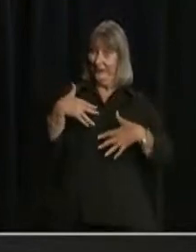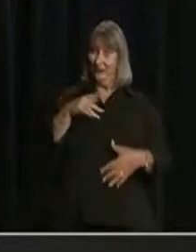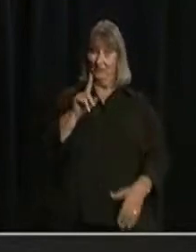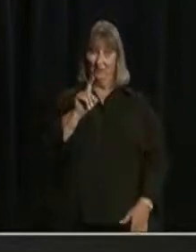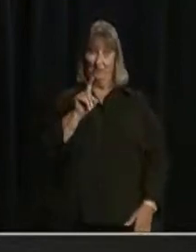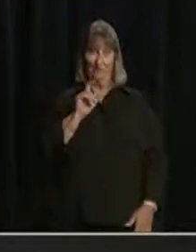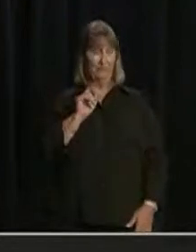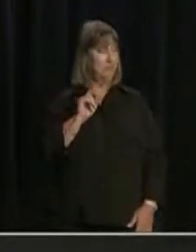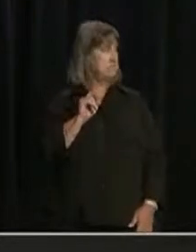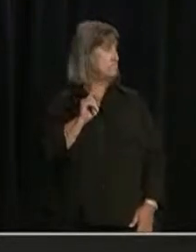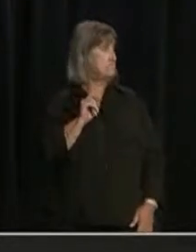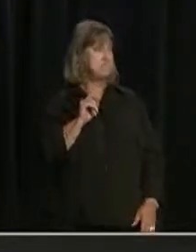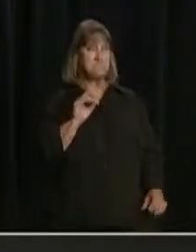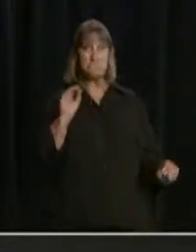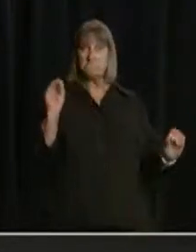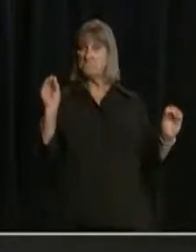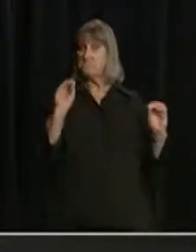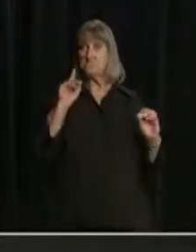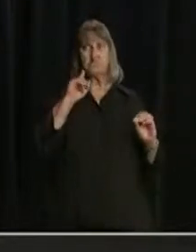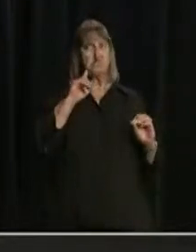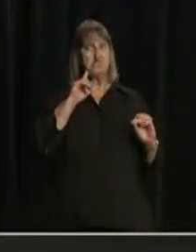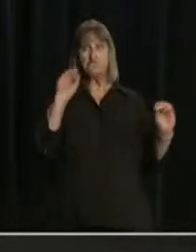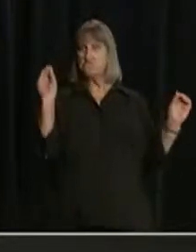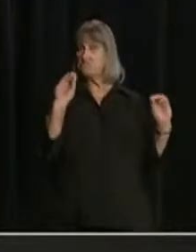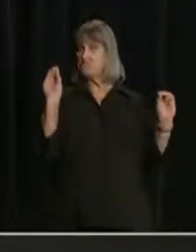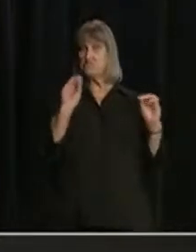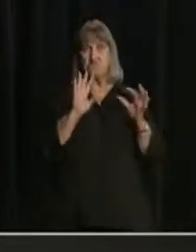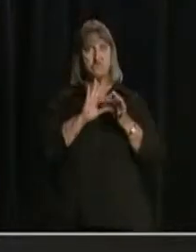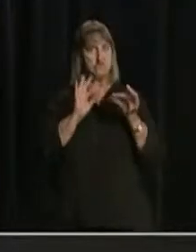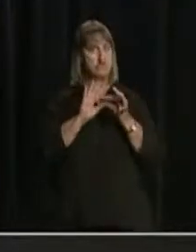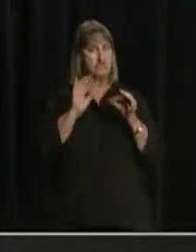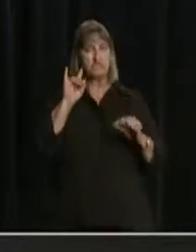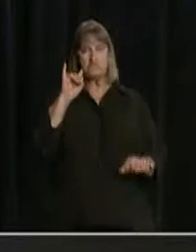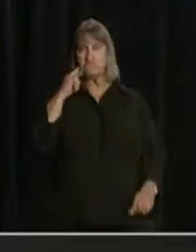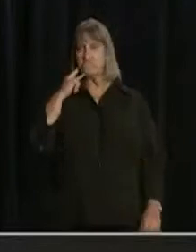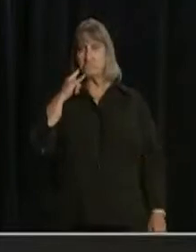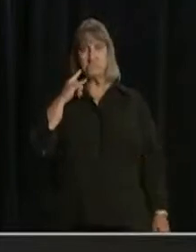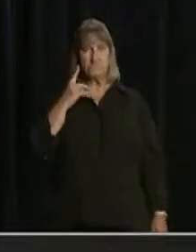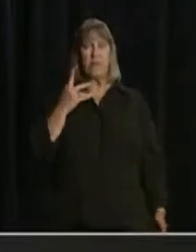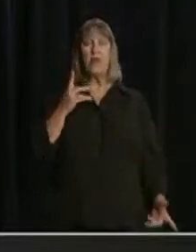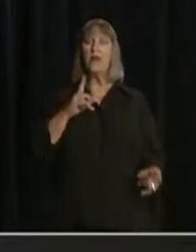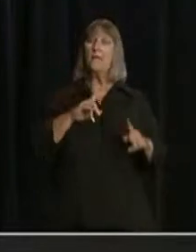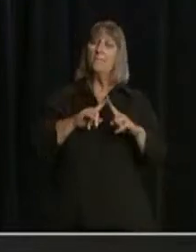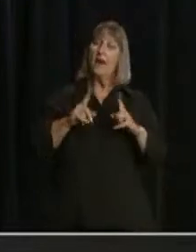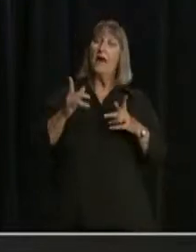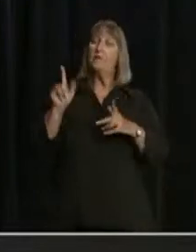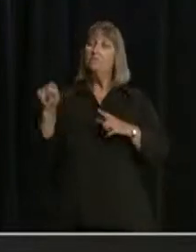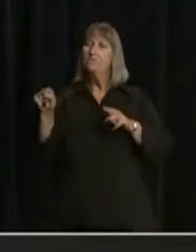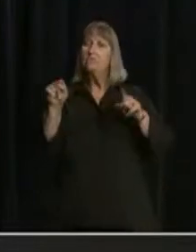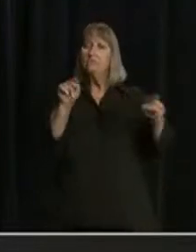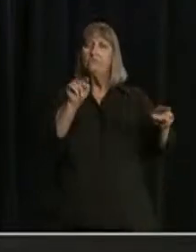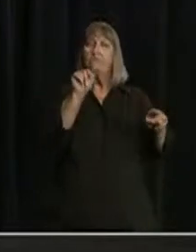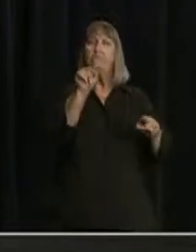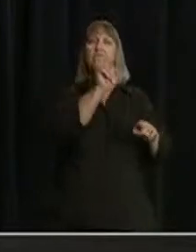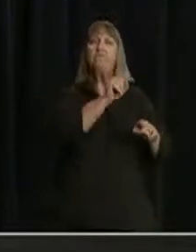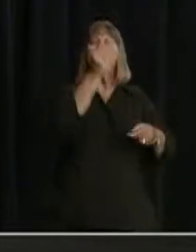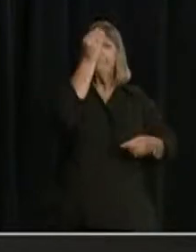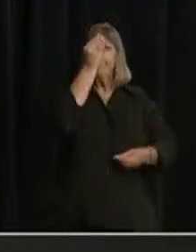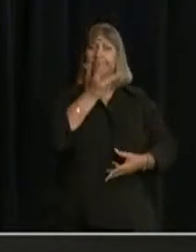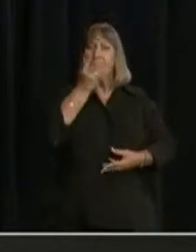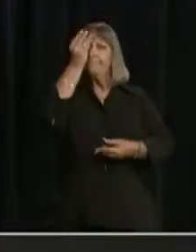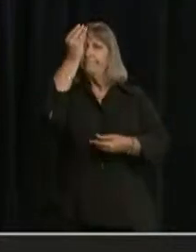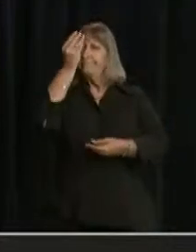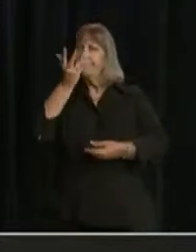I have not heard that. Have not heard that. Again, anecdotally, we're keeping track of what we're hearing from parents or teachers or students.